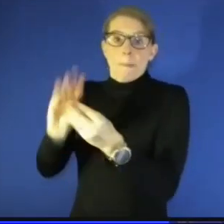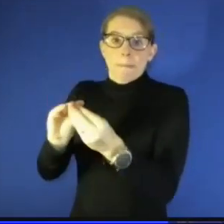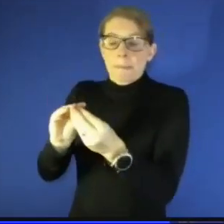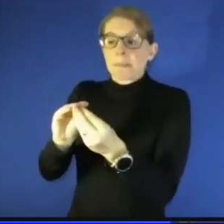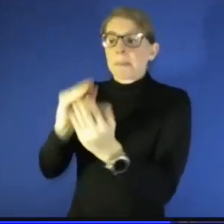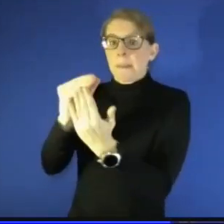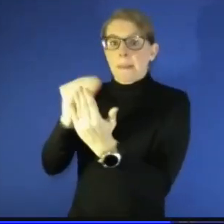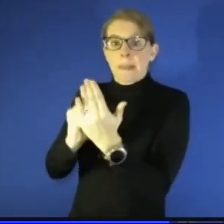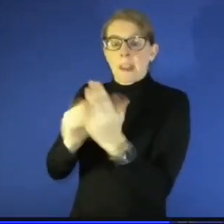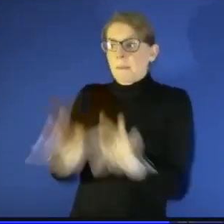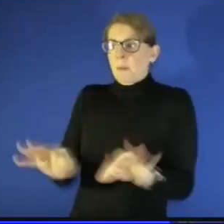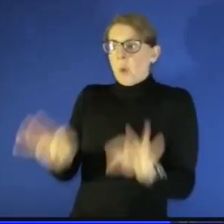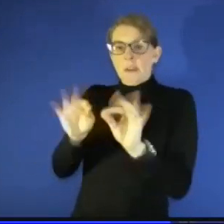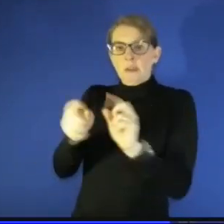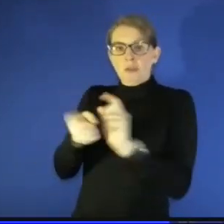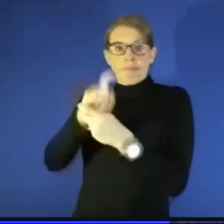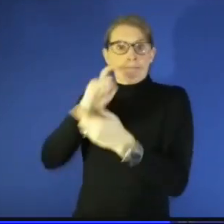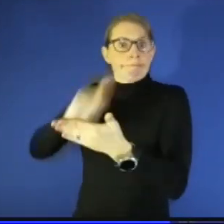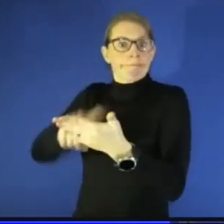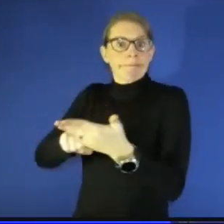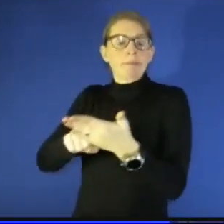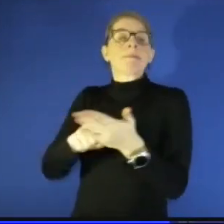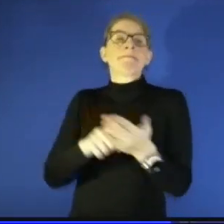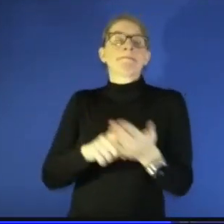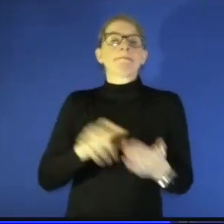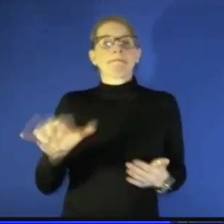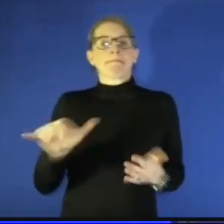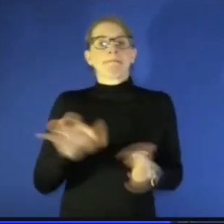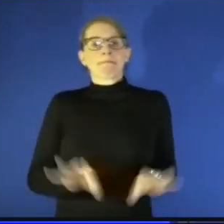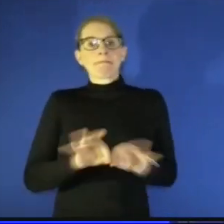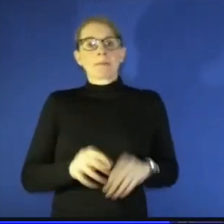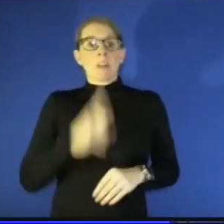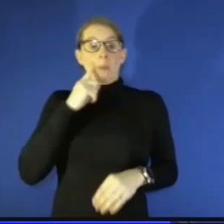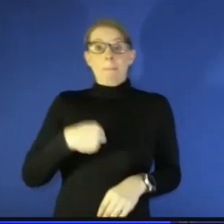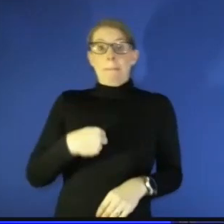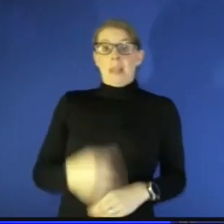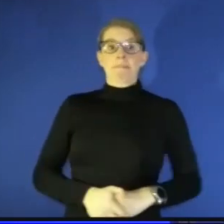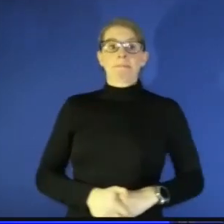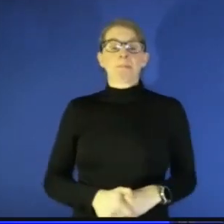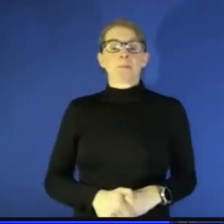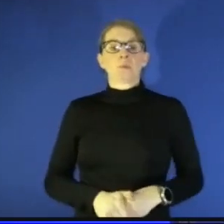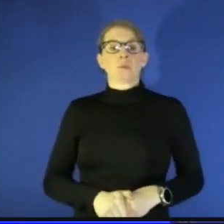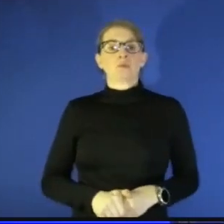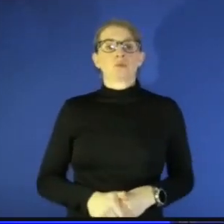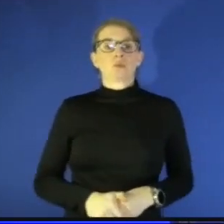changes. That's very important. For me, I've